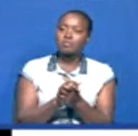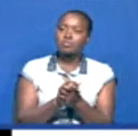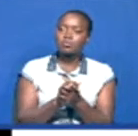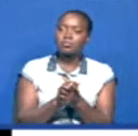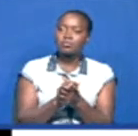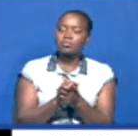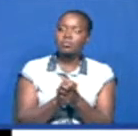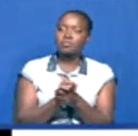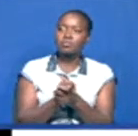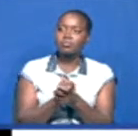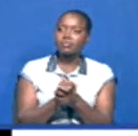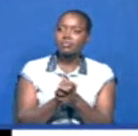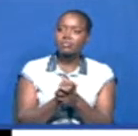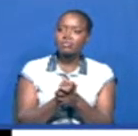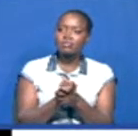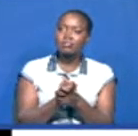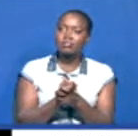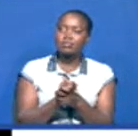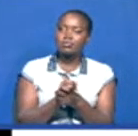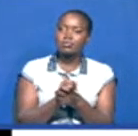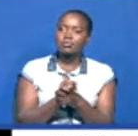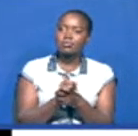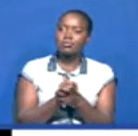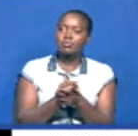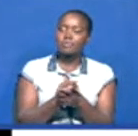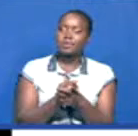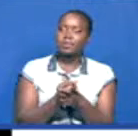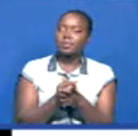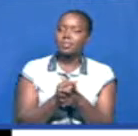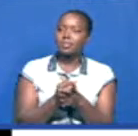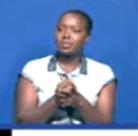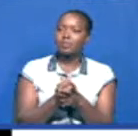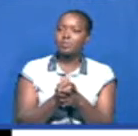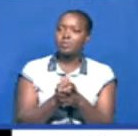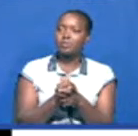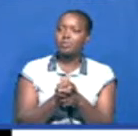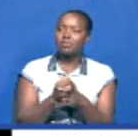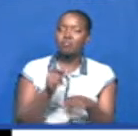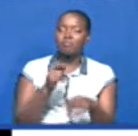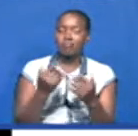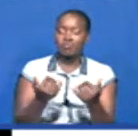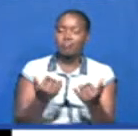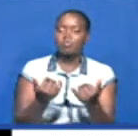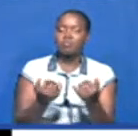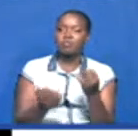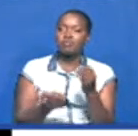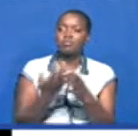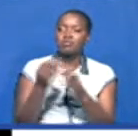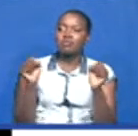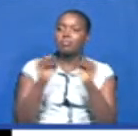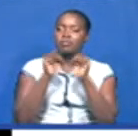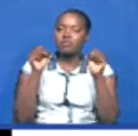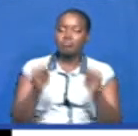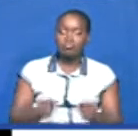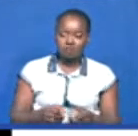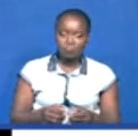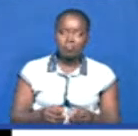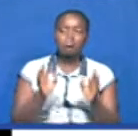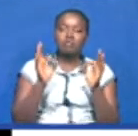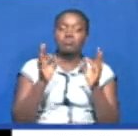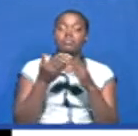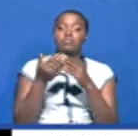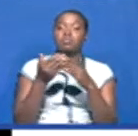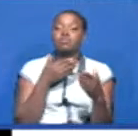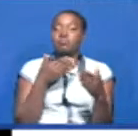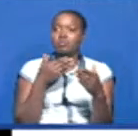system. We've been talking about it this morning. Time now to launch this system officially. But before we do